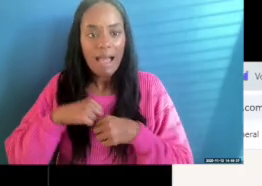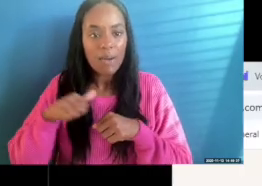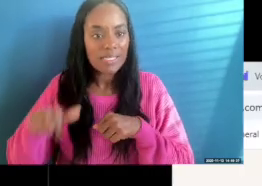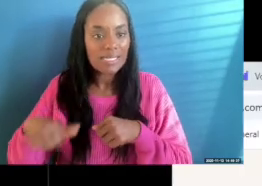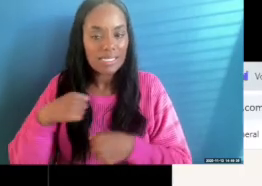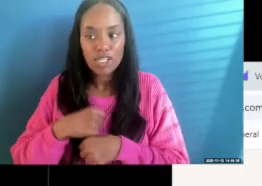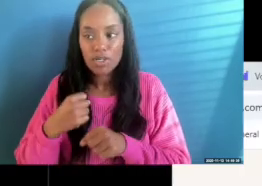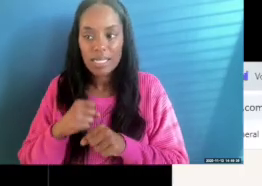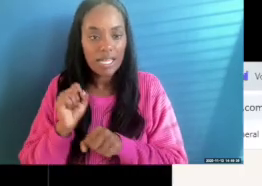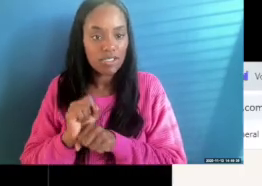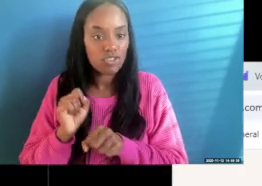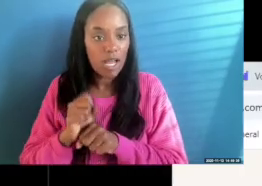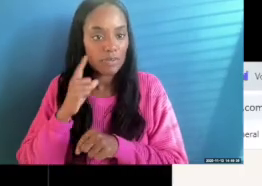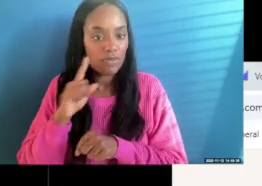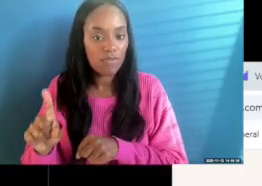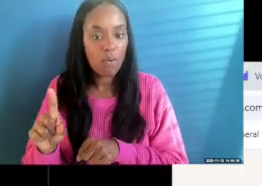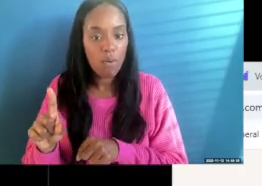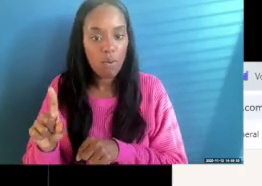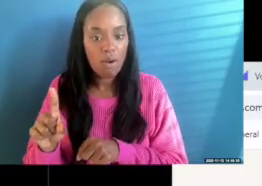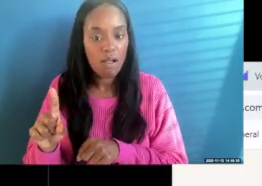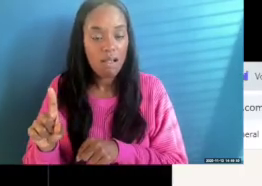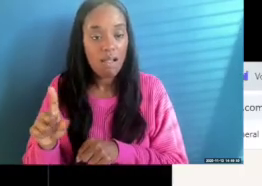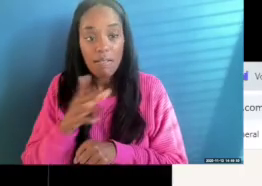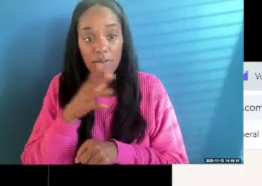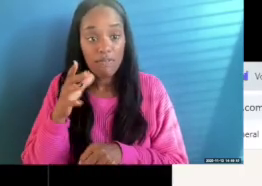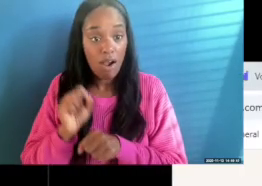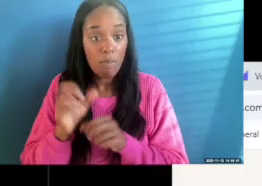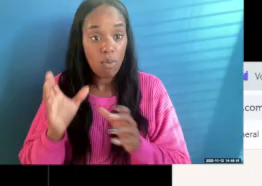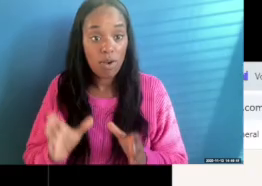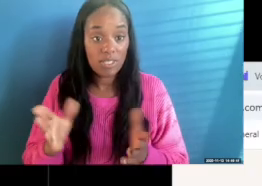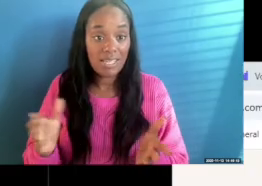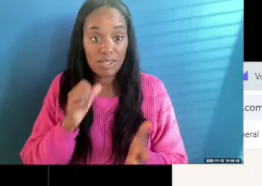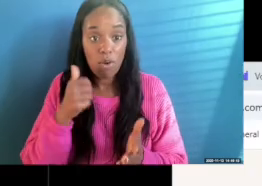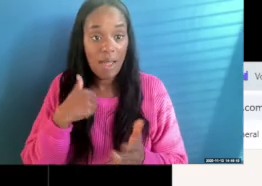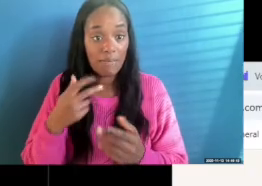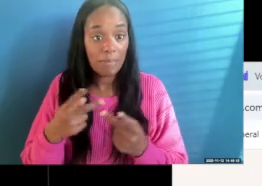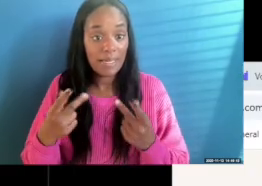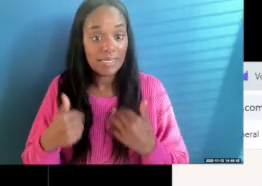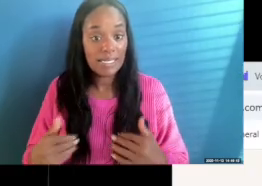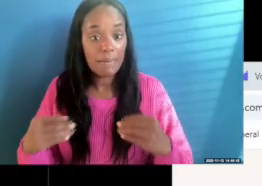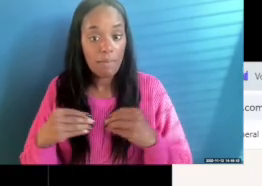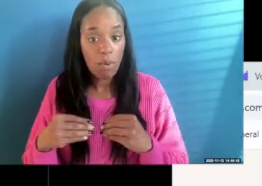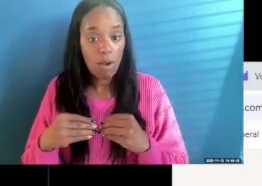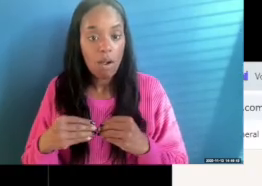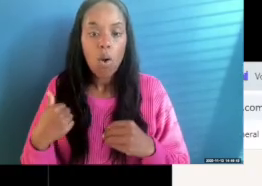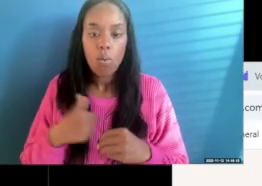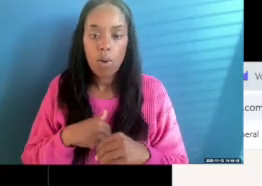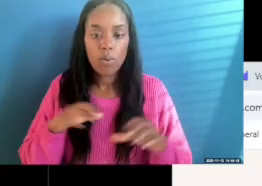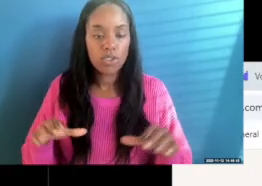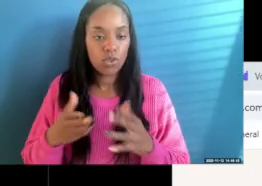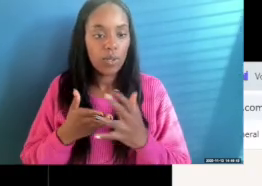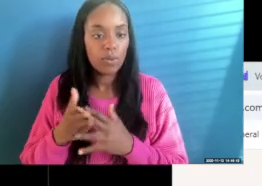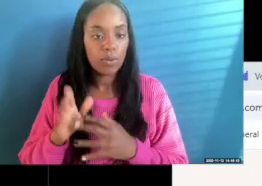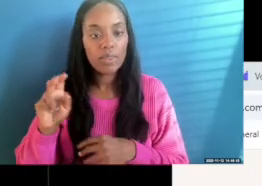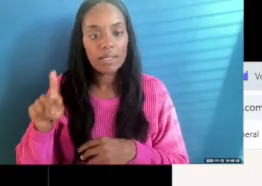jobs disappearing per every 1,000 of those acres on the farm, 200 off the farm. So I'm listening